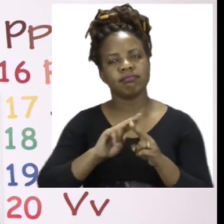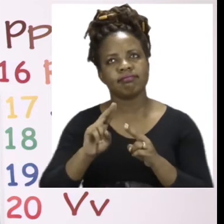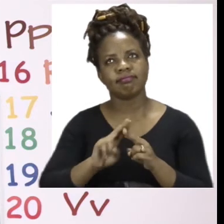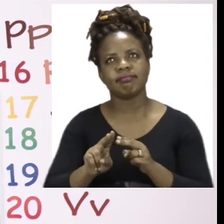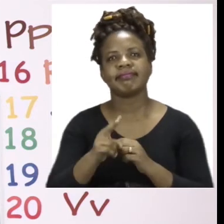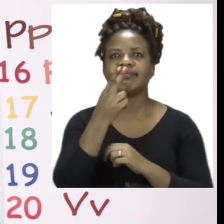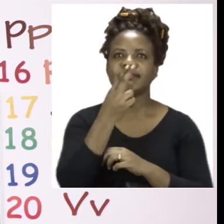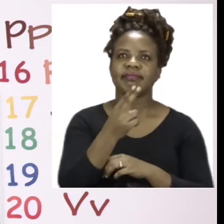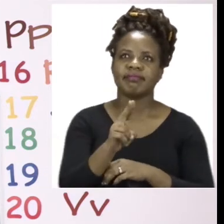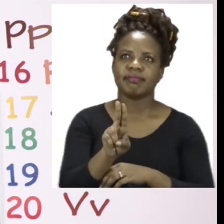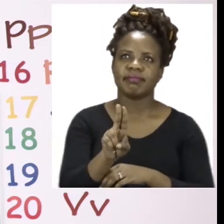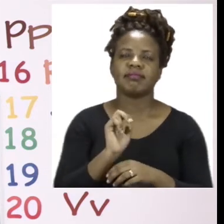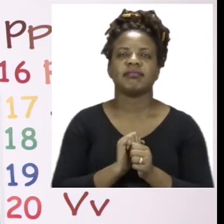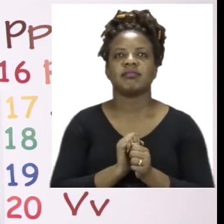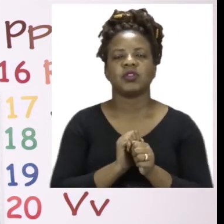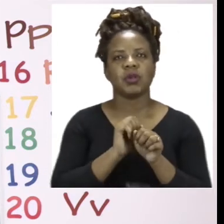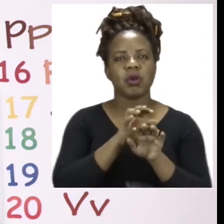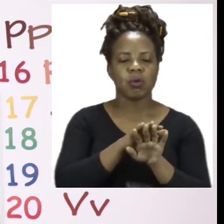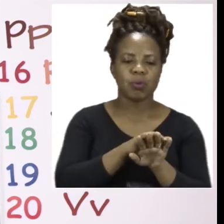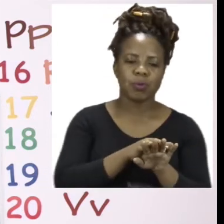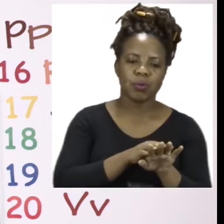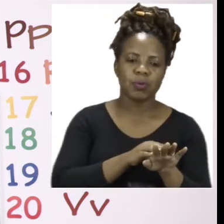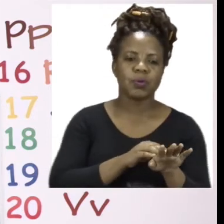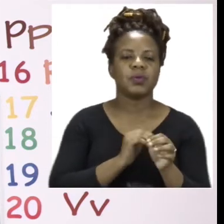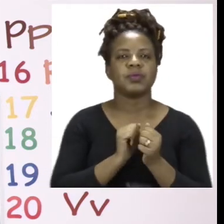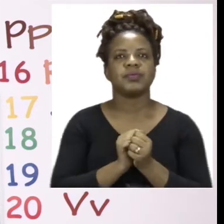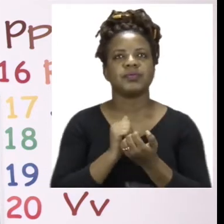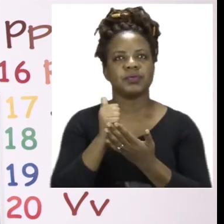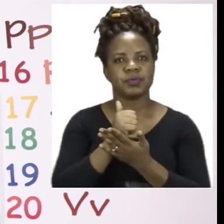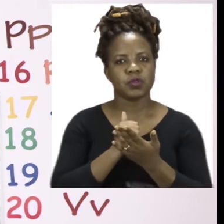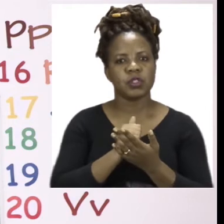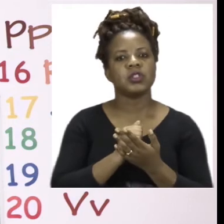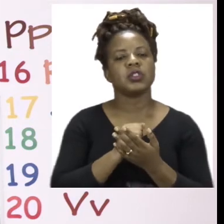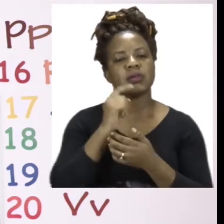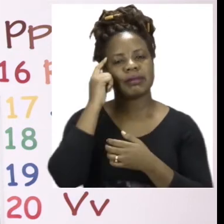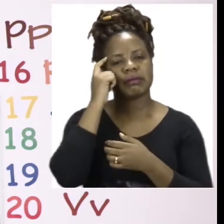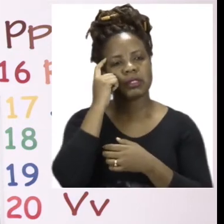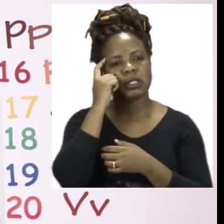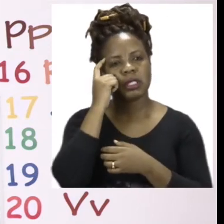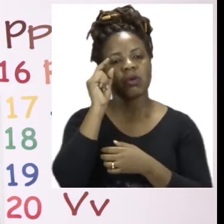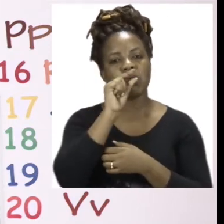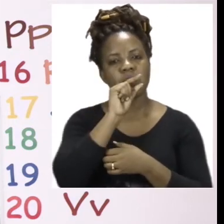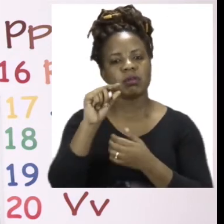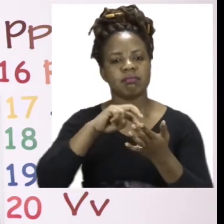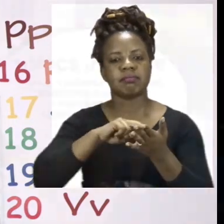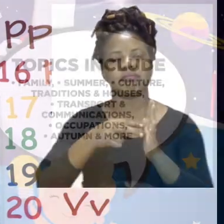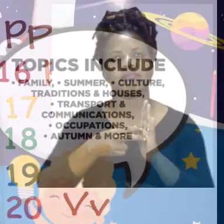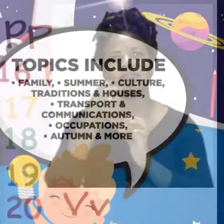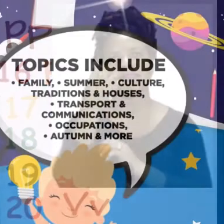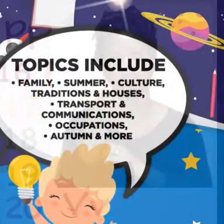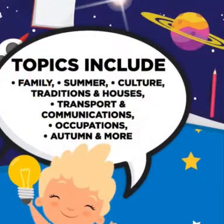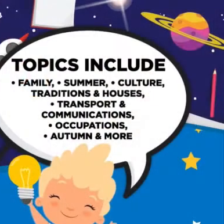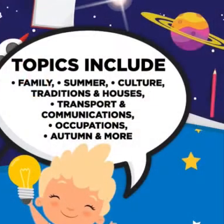for the crossword puzzle and make words that make sense. I will see you soon after the advert